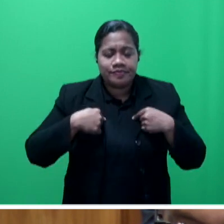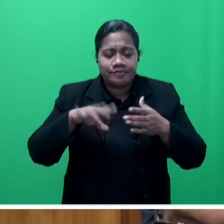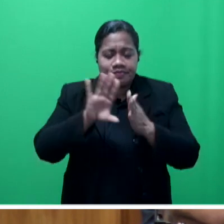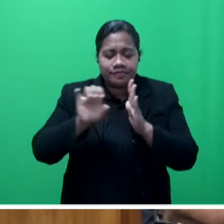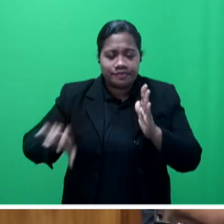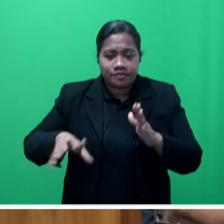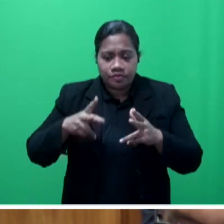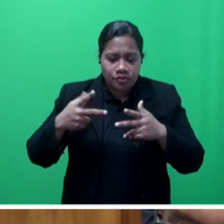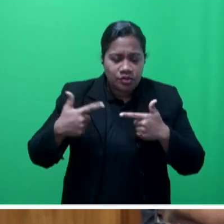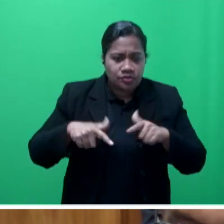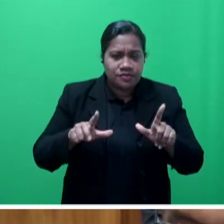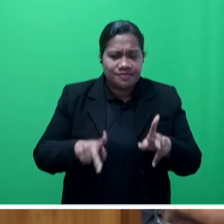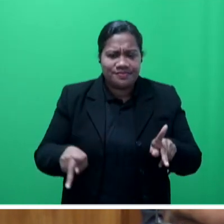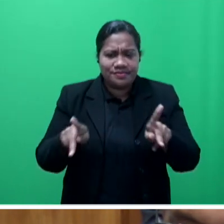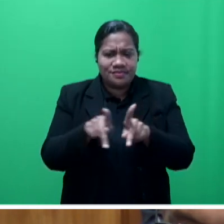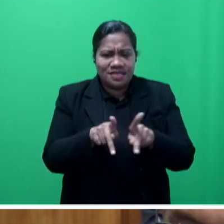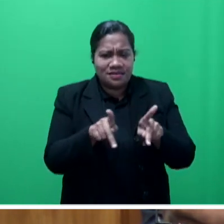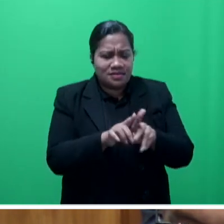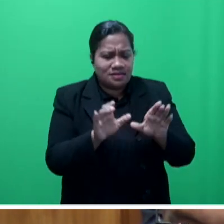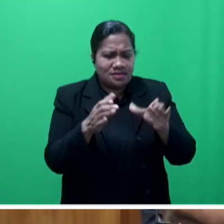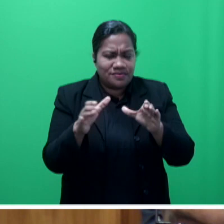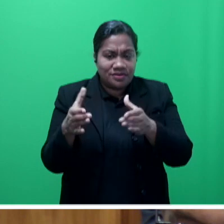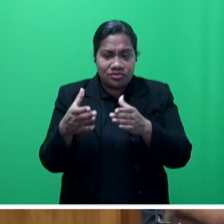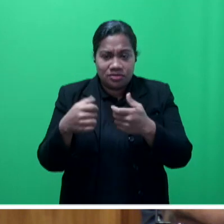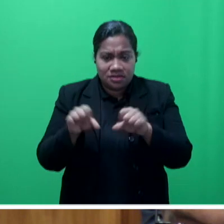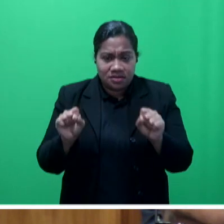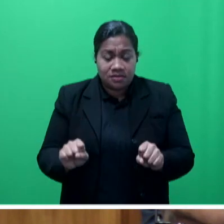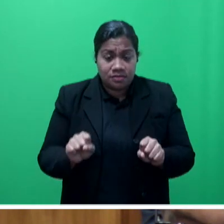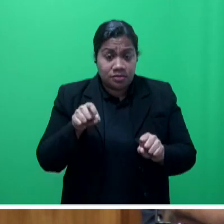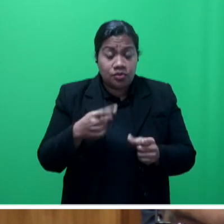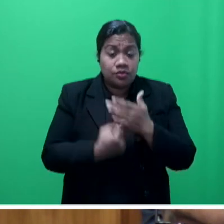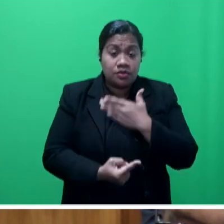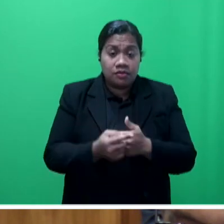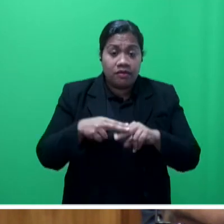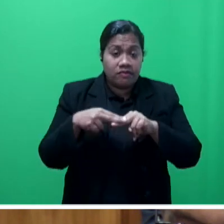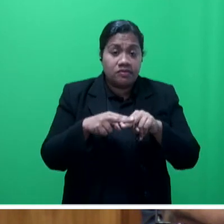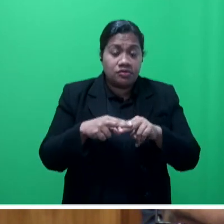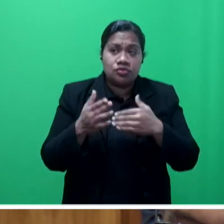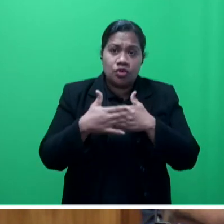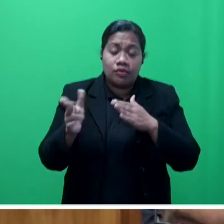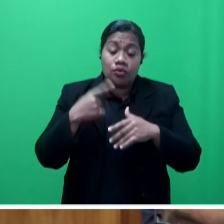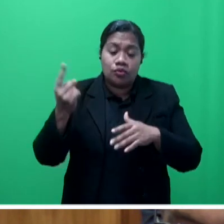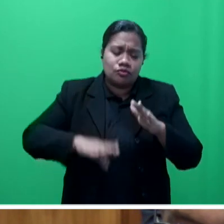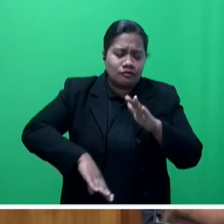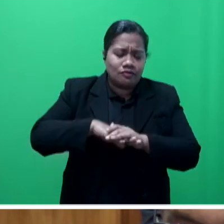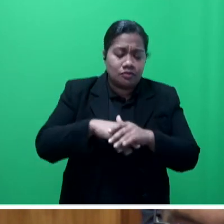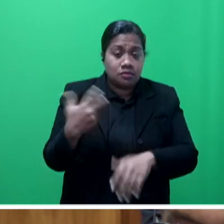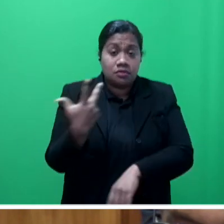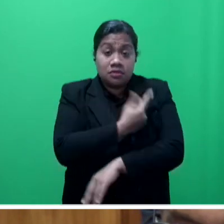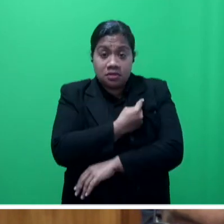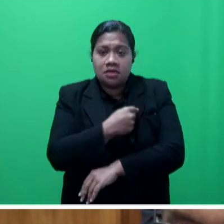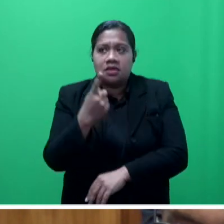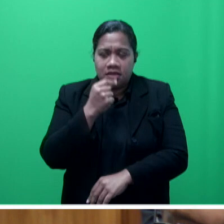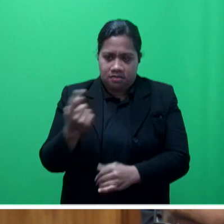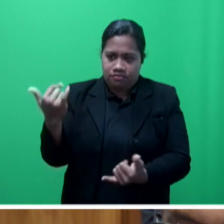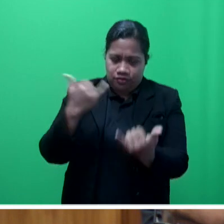partner classification system, and this meant Fiji was open to fully vaccinated travellers from anywhere in the world.